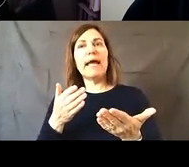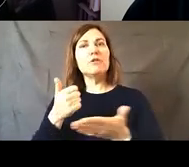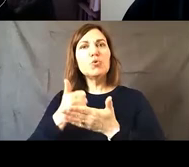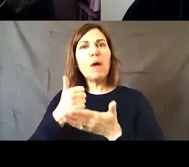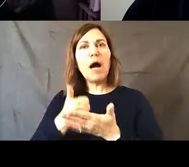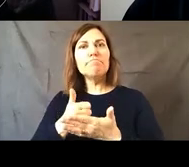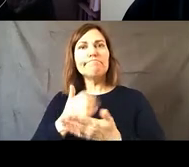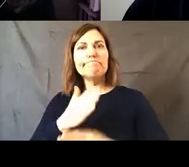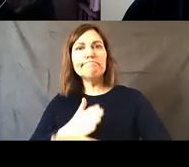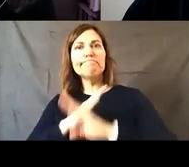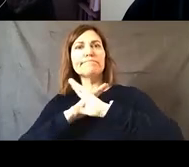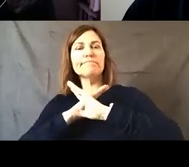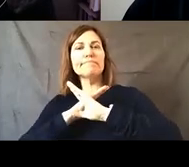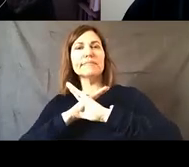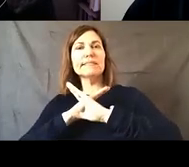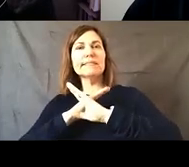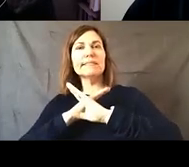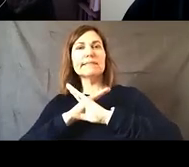of